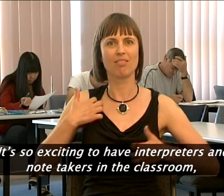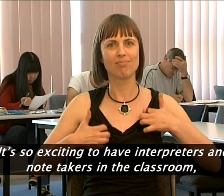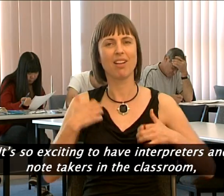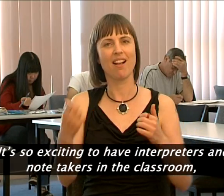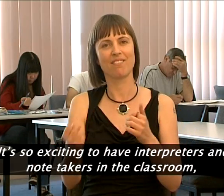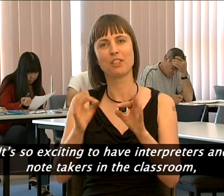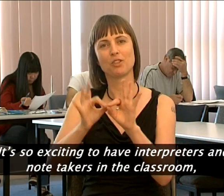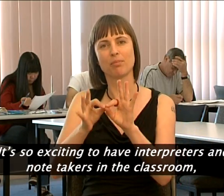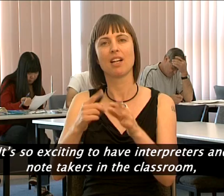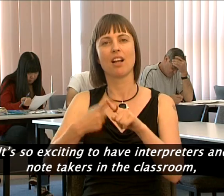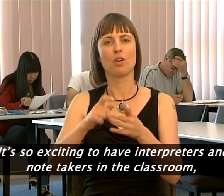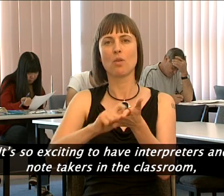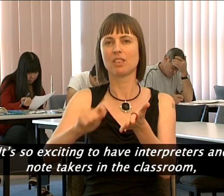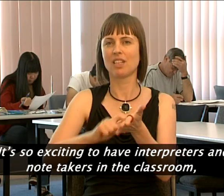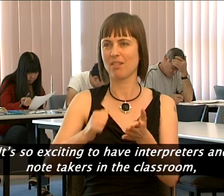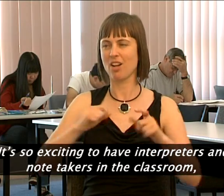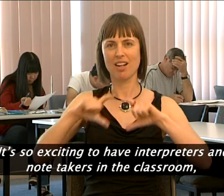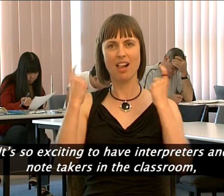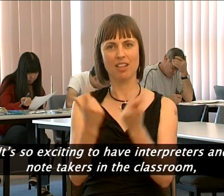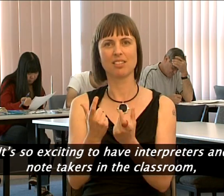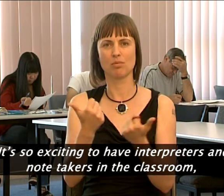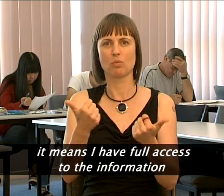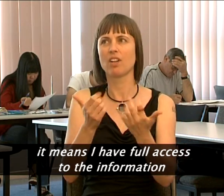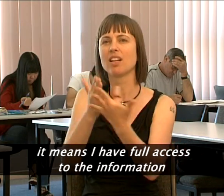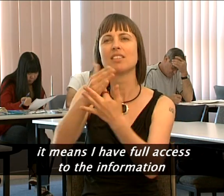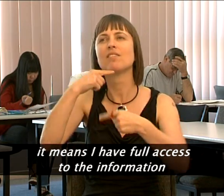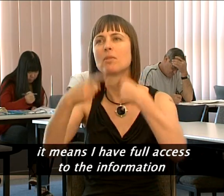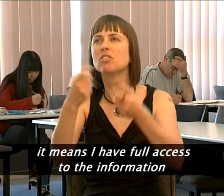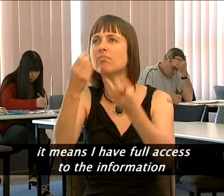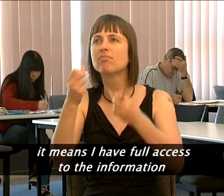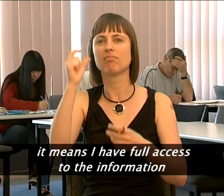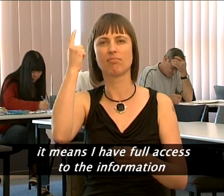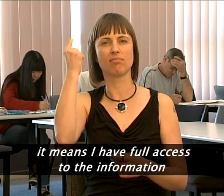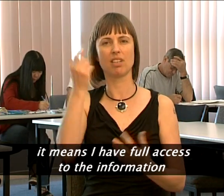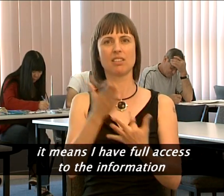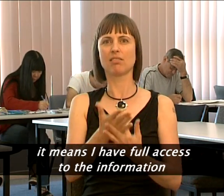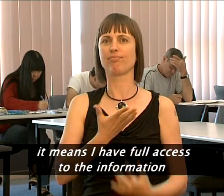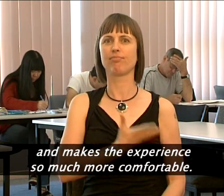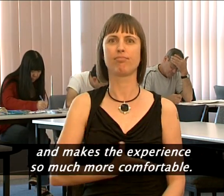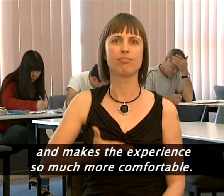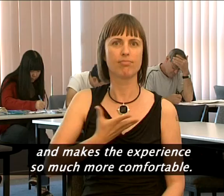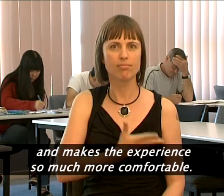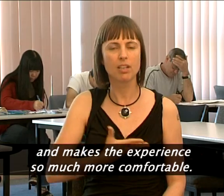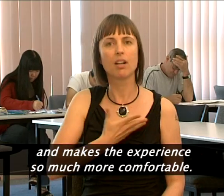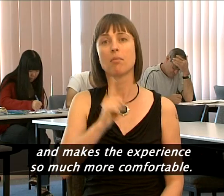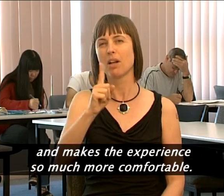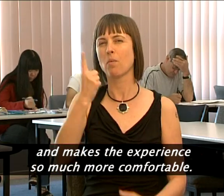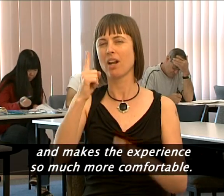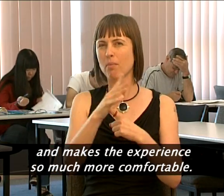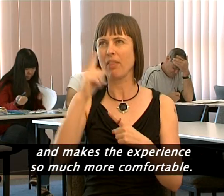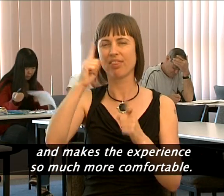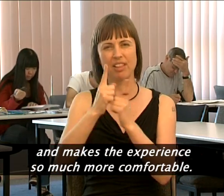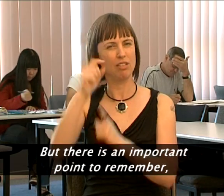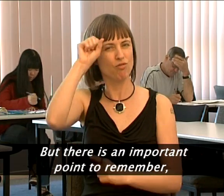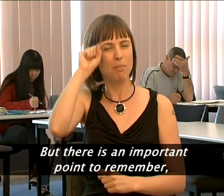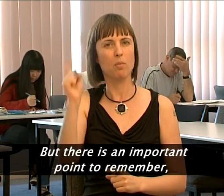so exciting to have interpreters and note takers in the classroom. It means I have full access to the information and makes the experience so much more